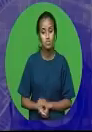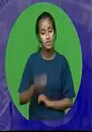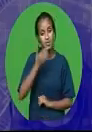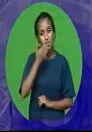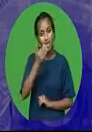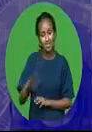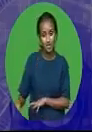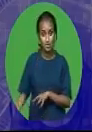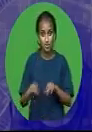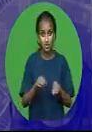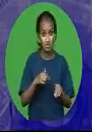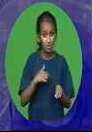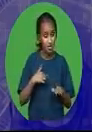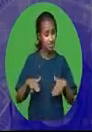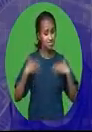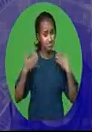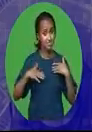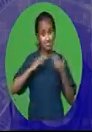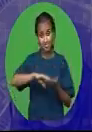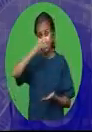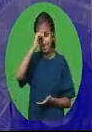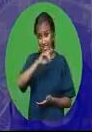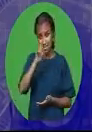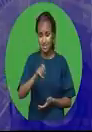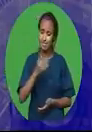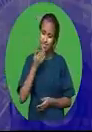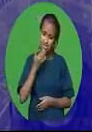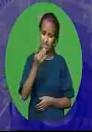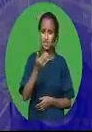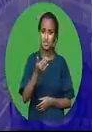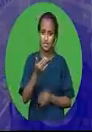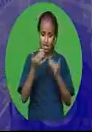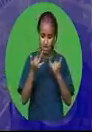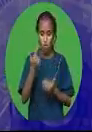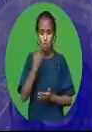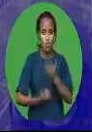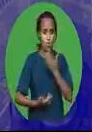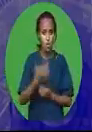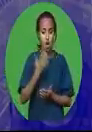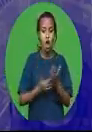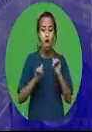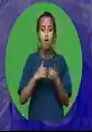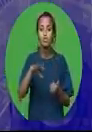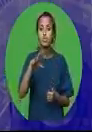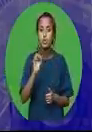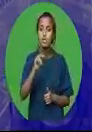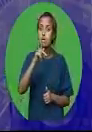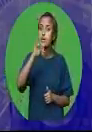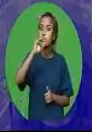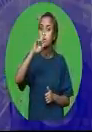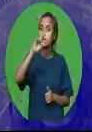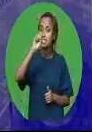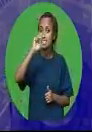Well, students, are you enjoying the lesson? Good. Let's discuss how to find the piercing